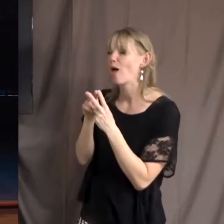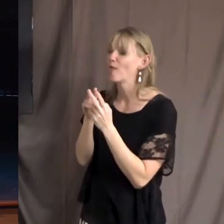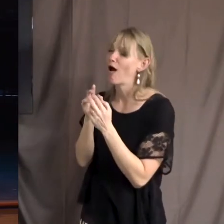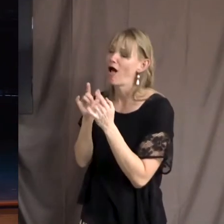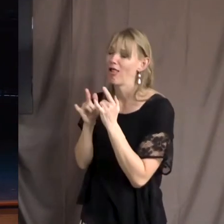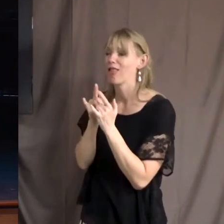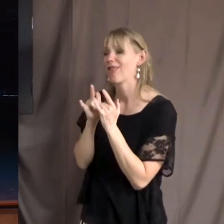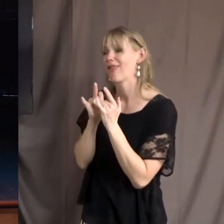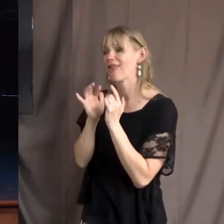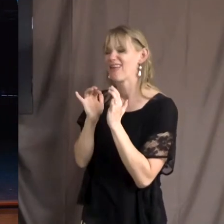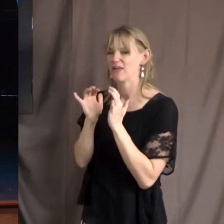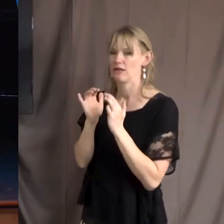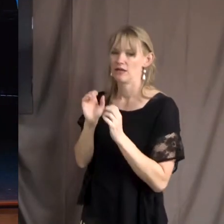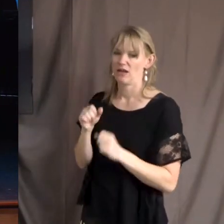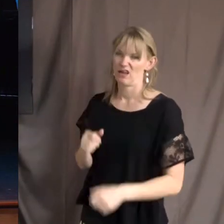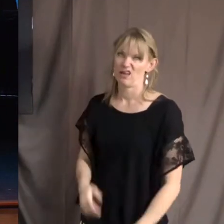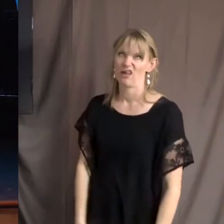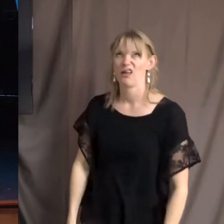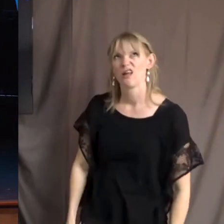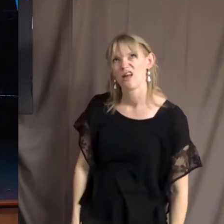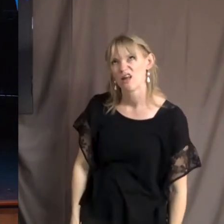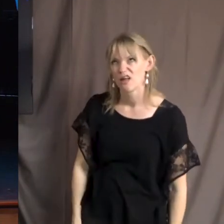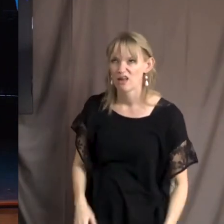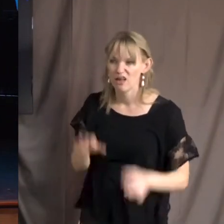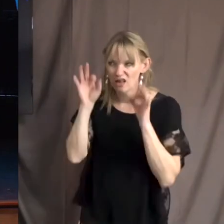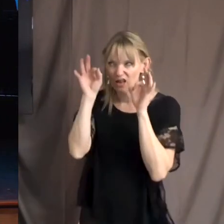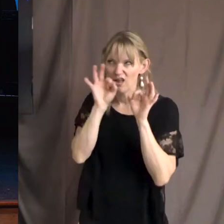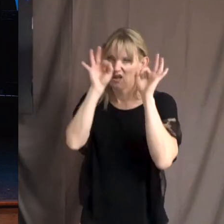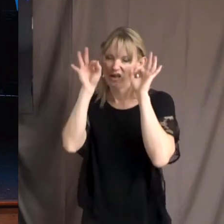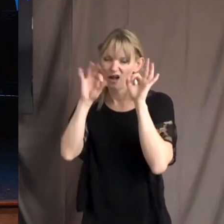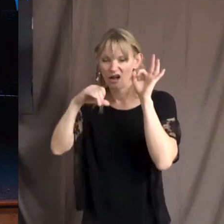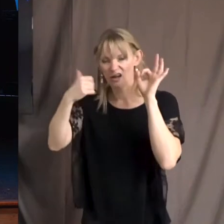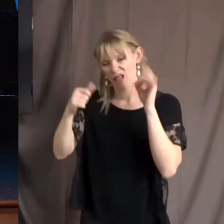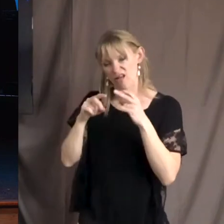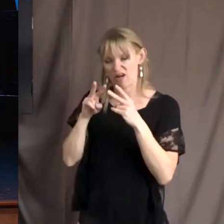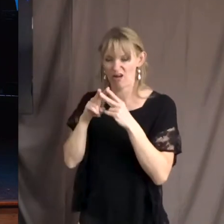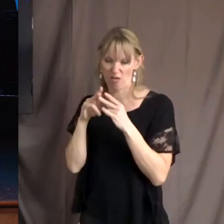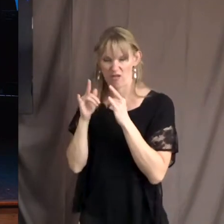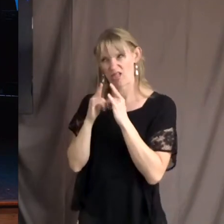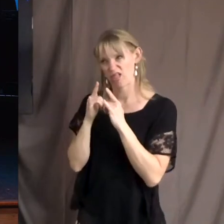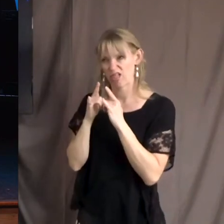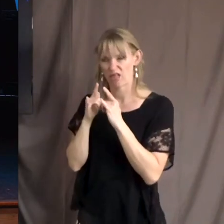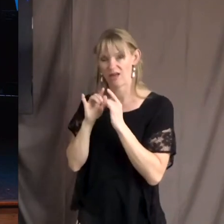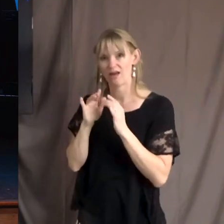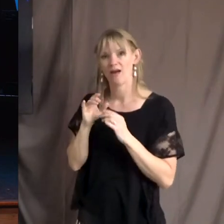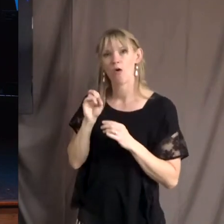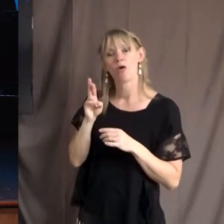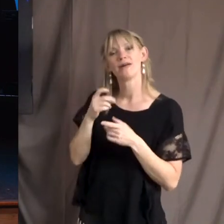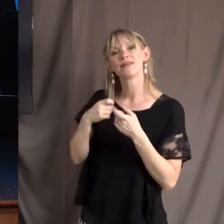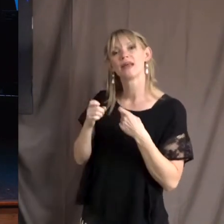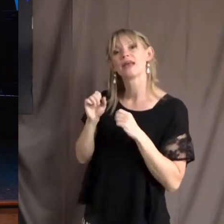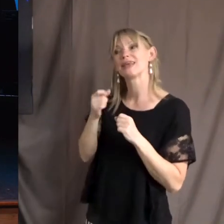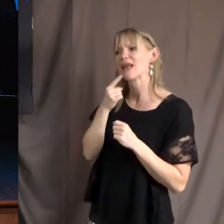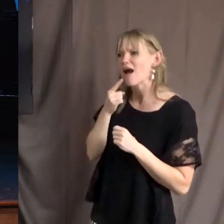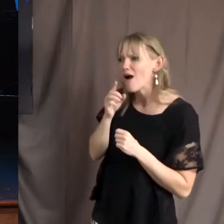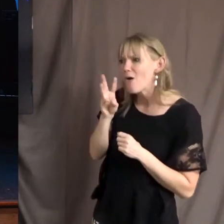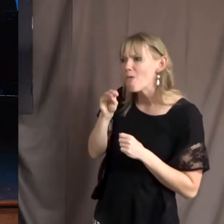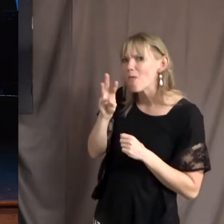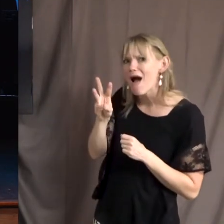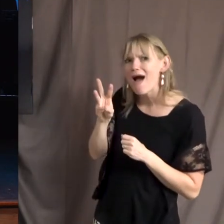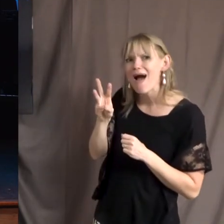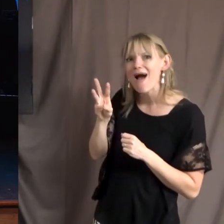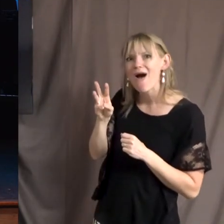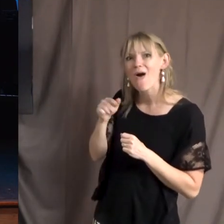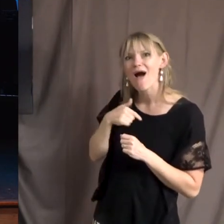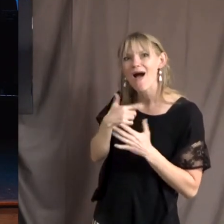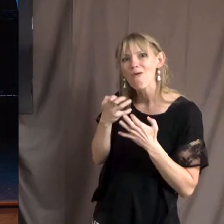like, oh gosh, another lovey-dovey couple. Or we can say, wow, look at that couple. I'd like to have a